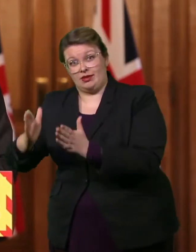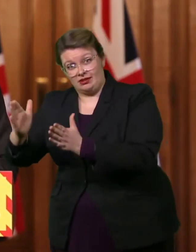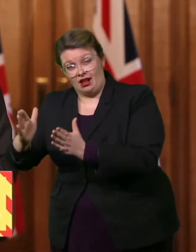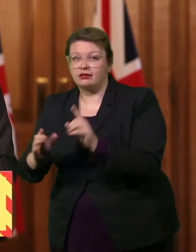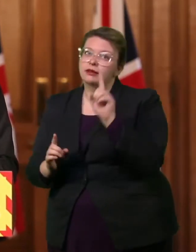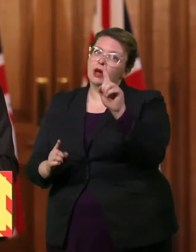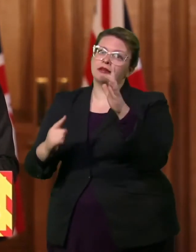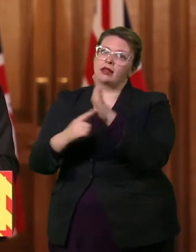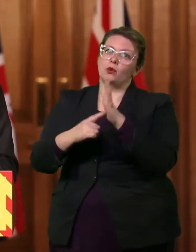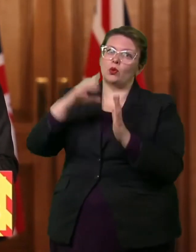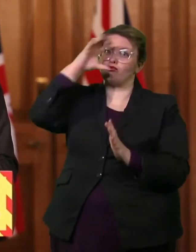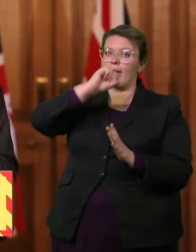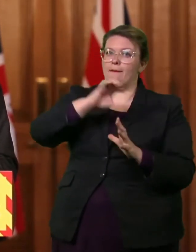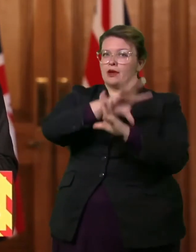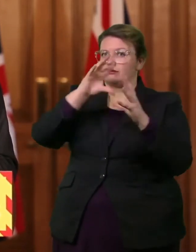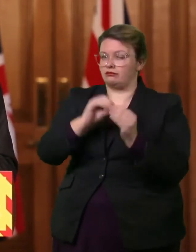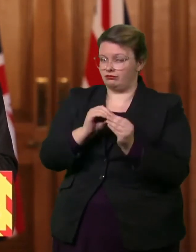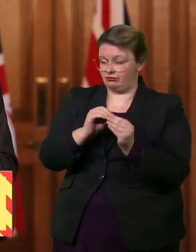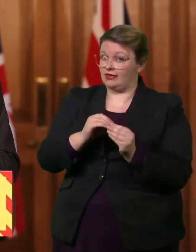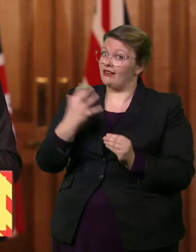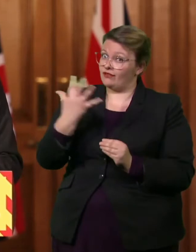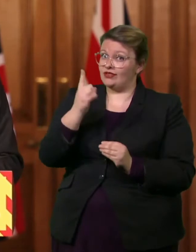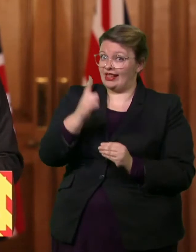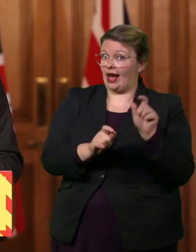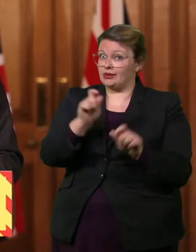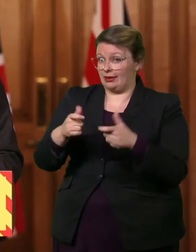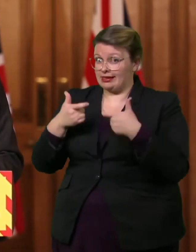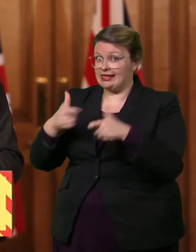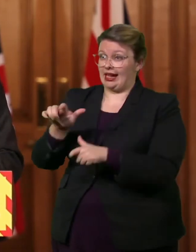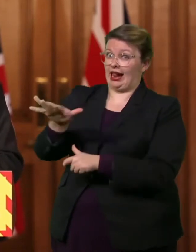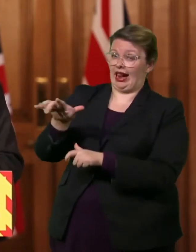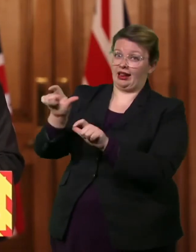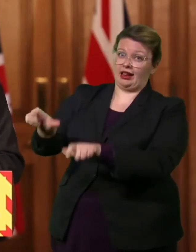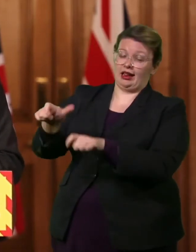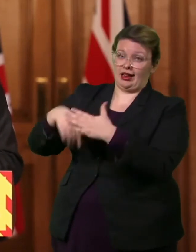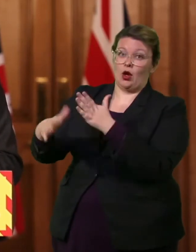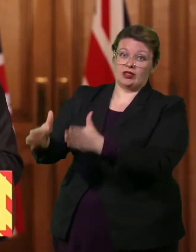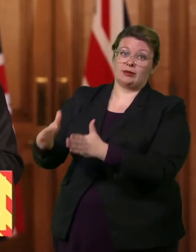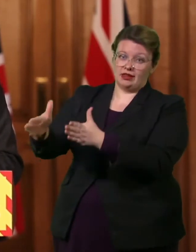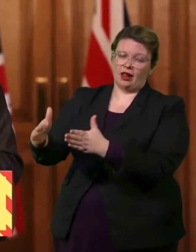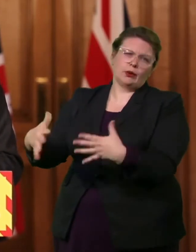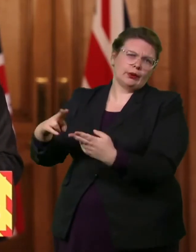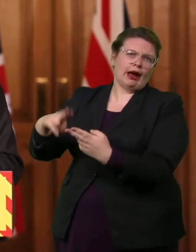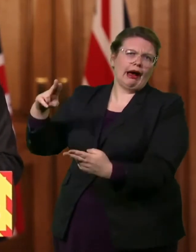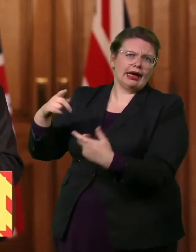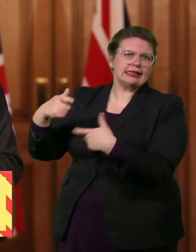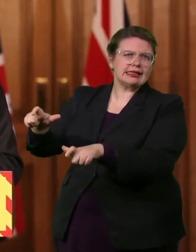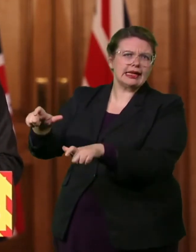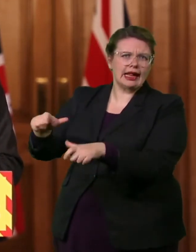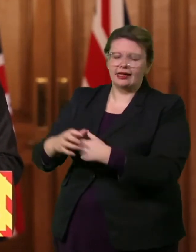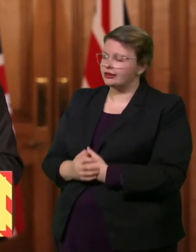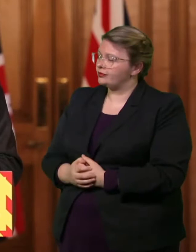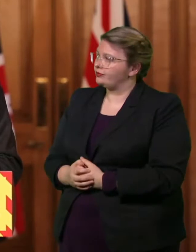15,485 people in hospital, and that's far too high. The number of deaths have more than halved in the last